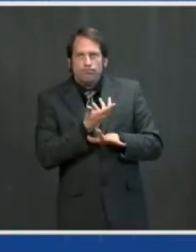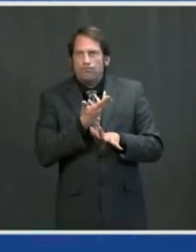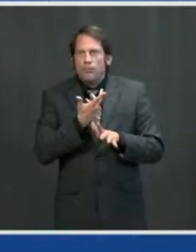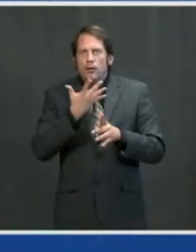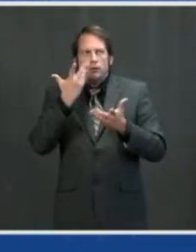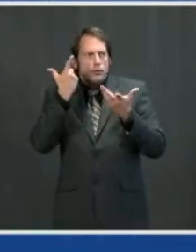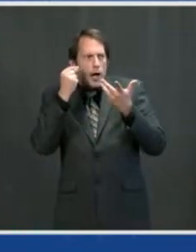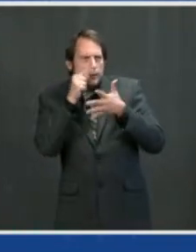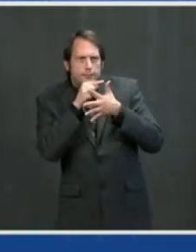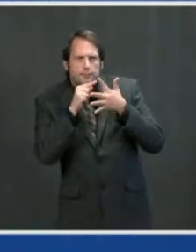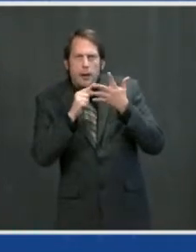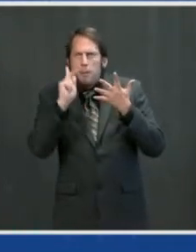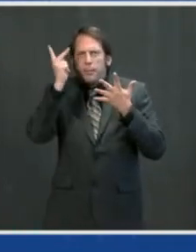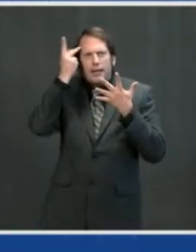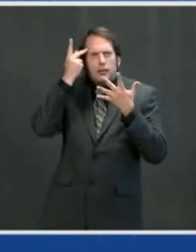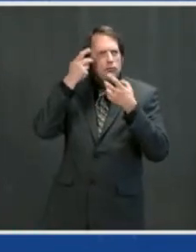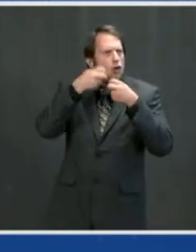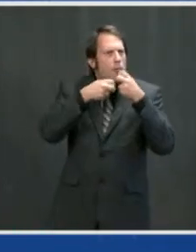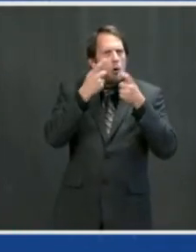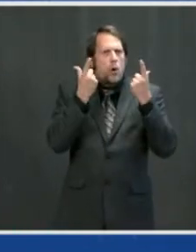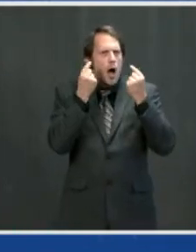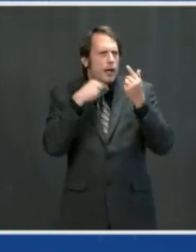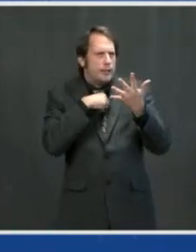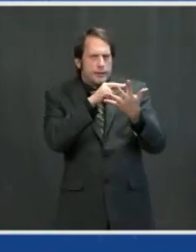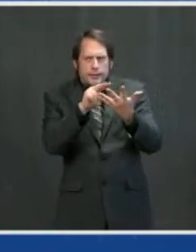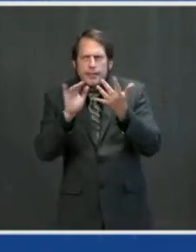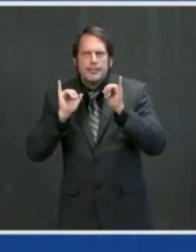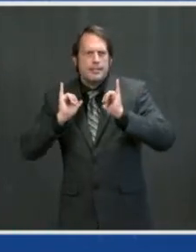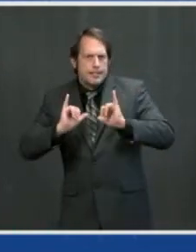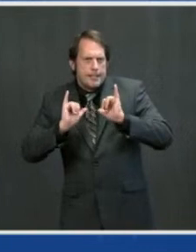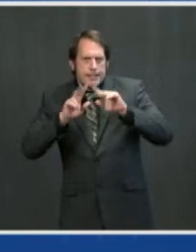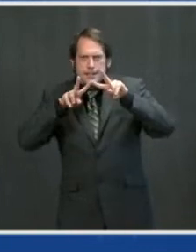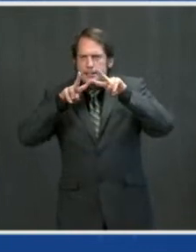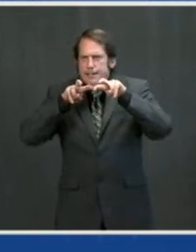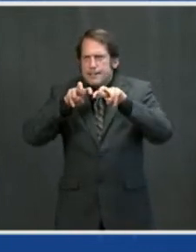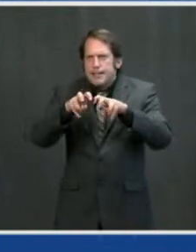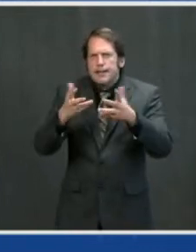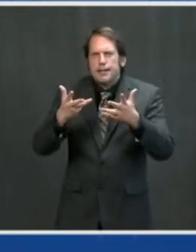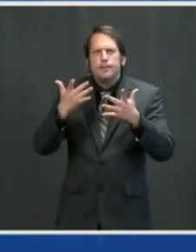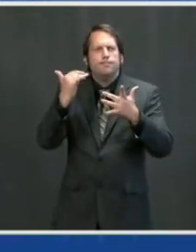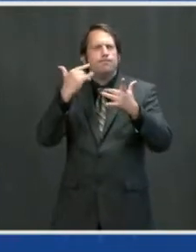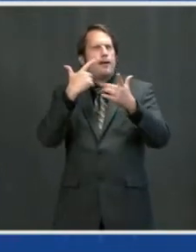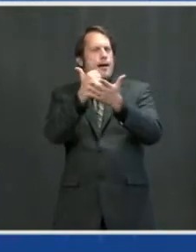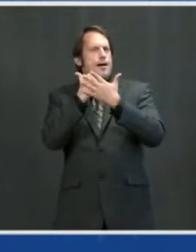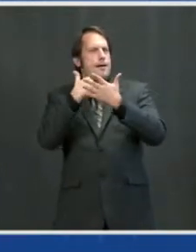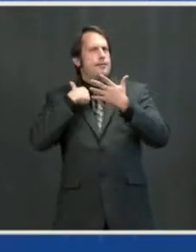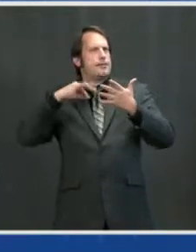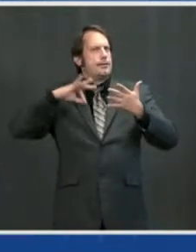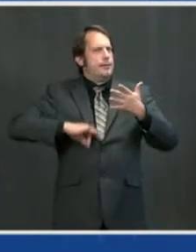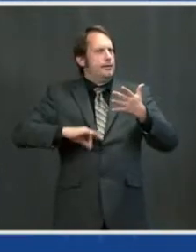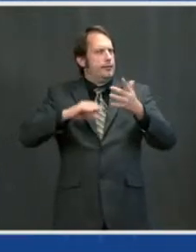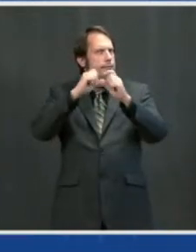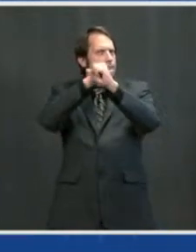in each of our nations, our common vision, and other matters.